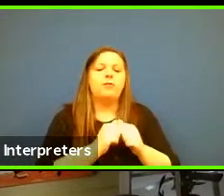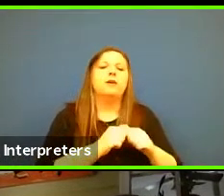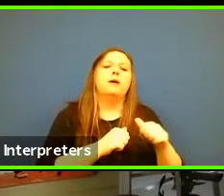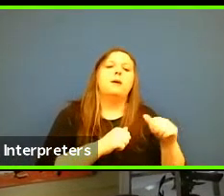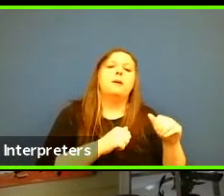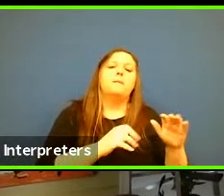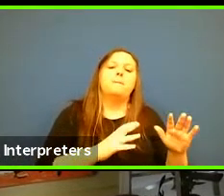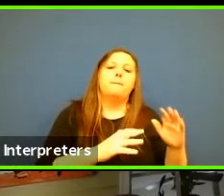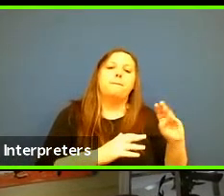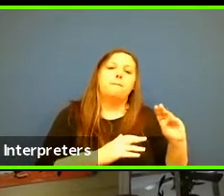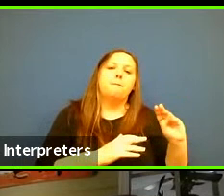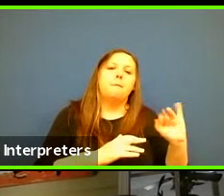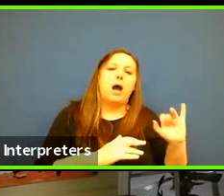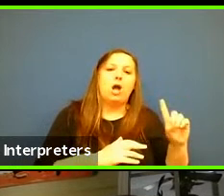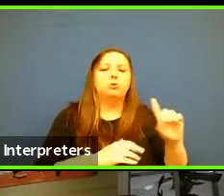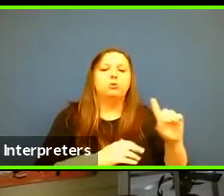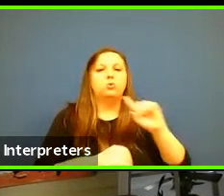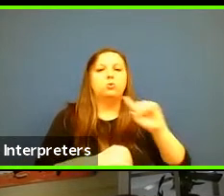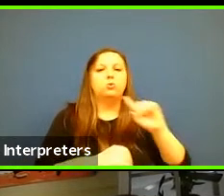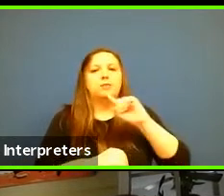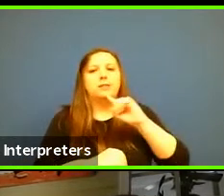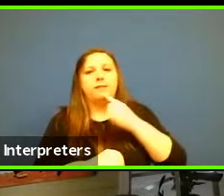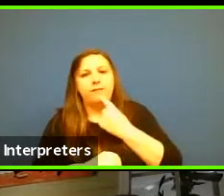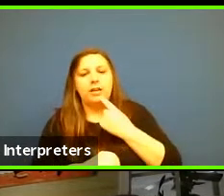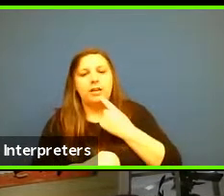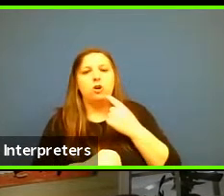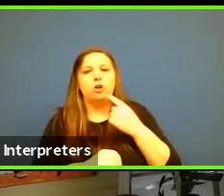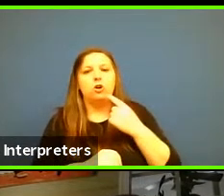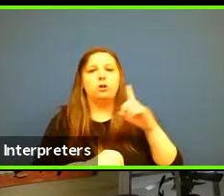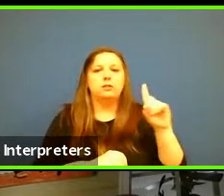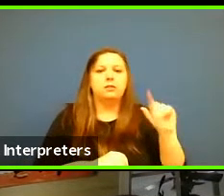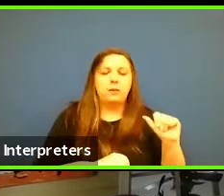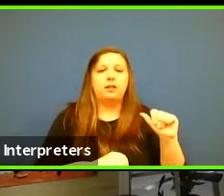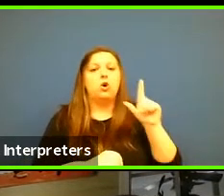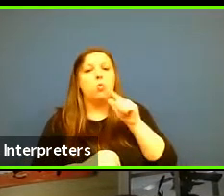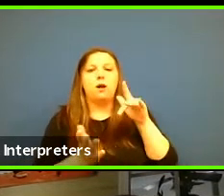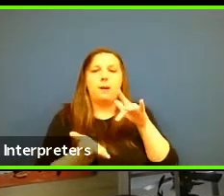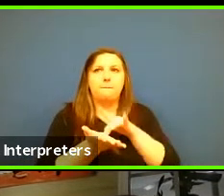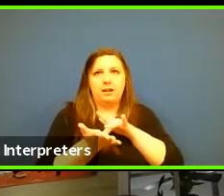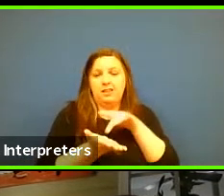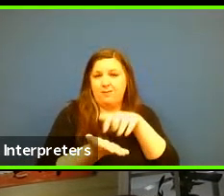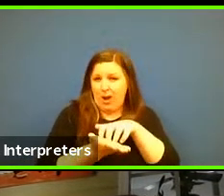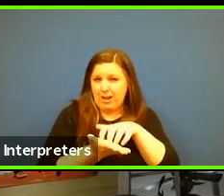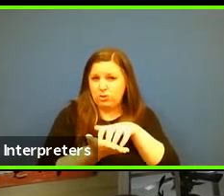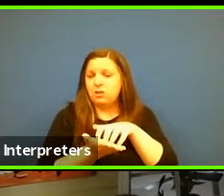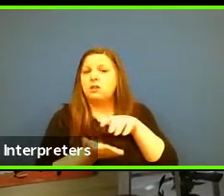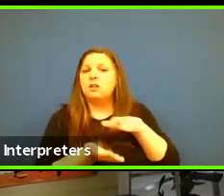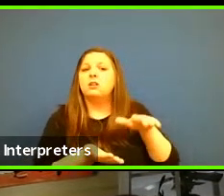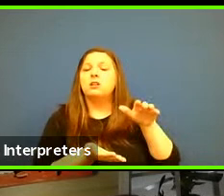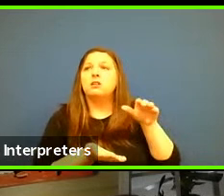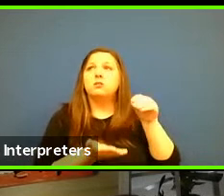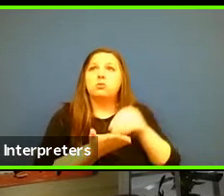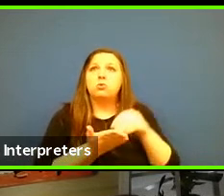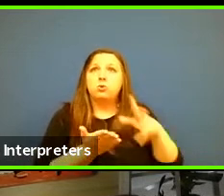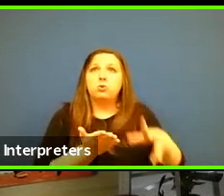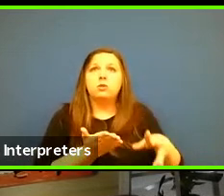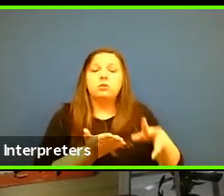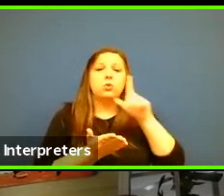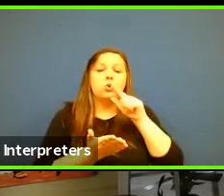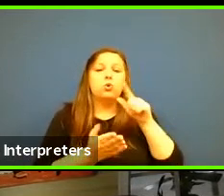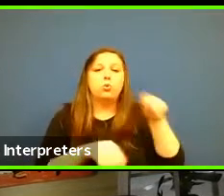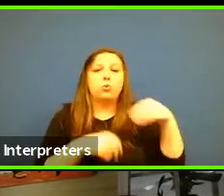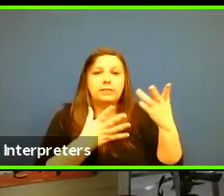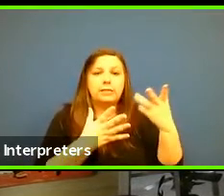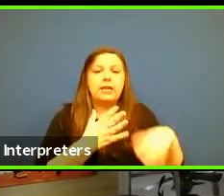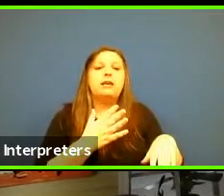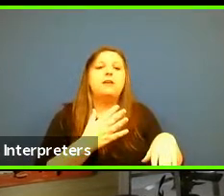medically fragile, and not those students that may receive consultation special education services or